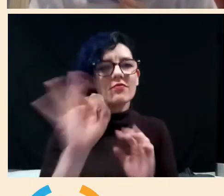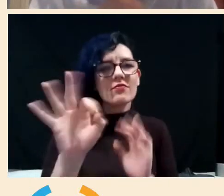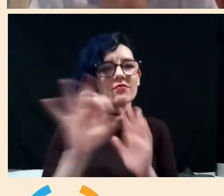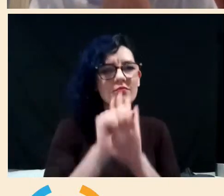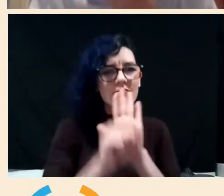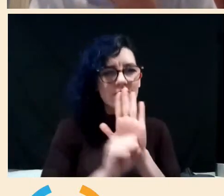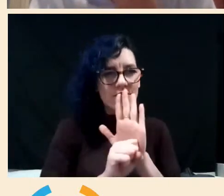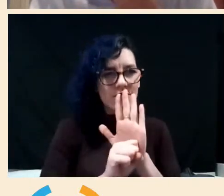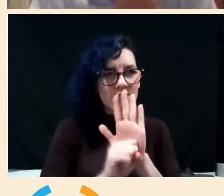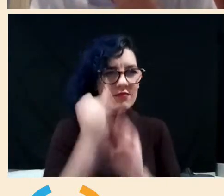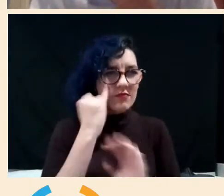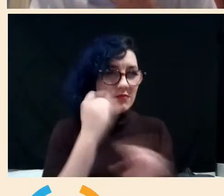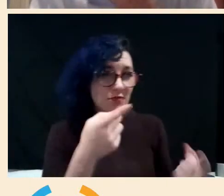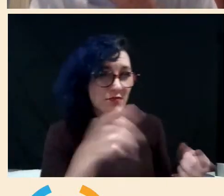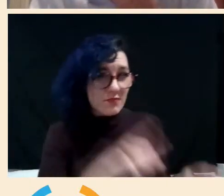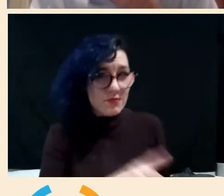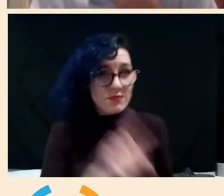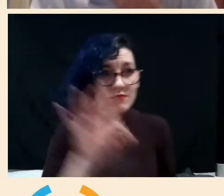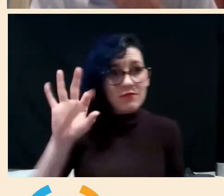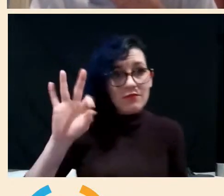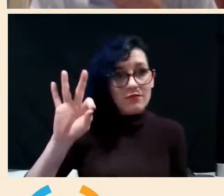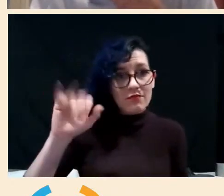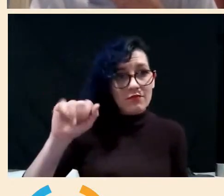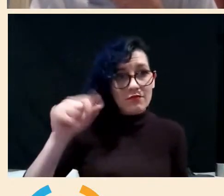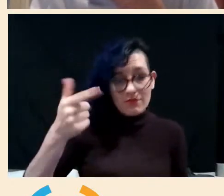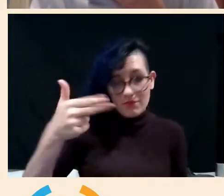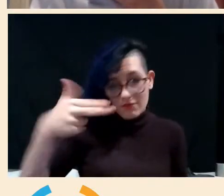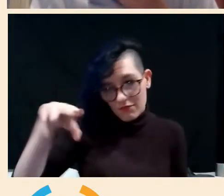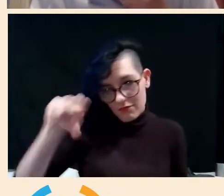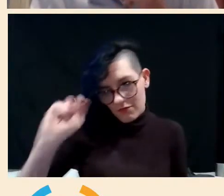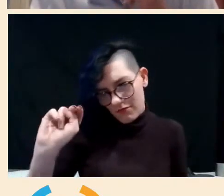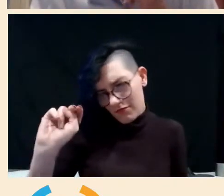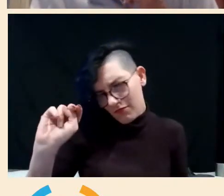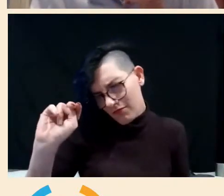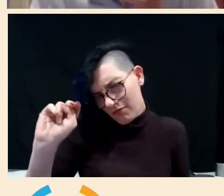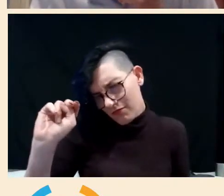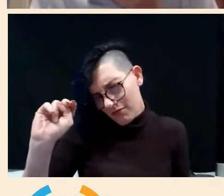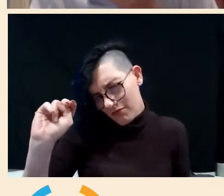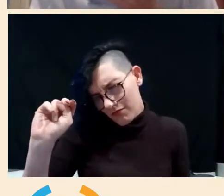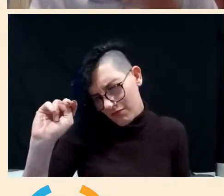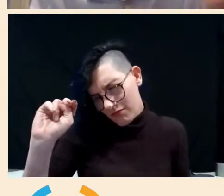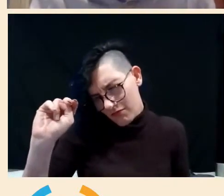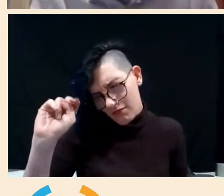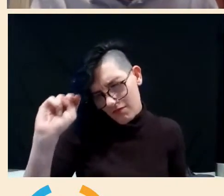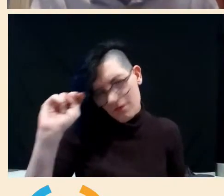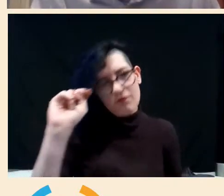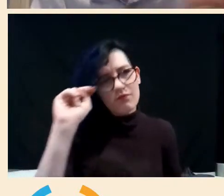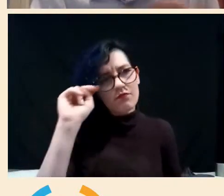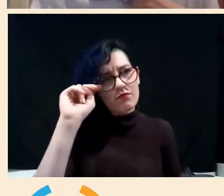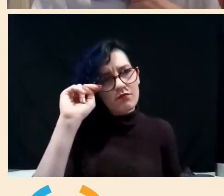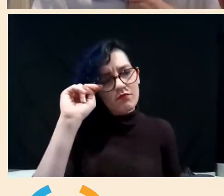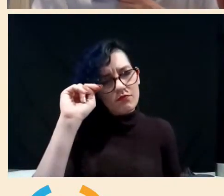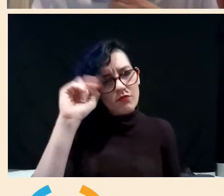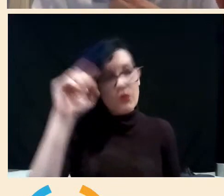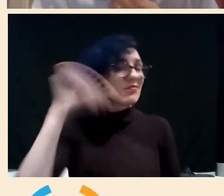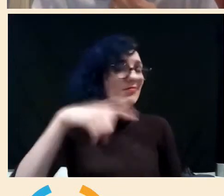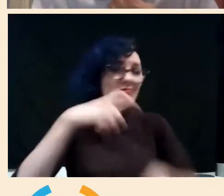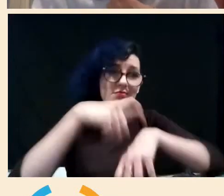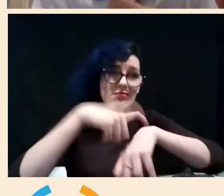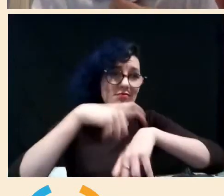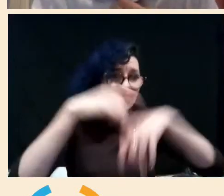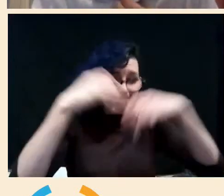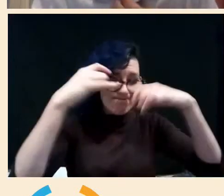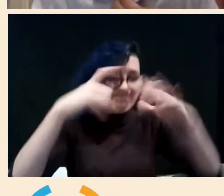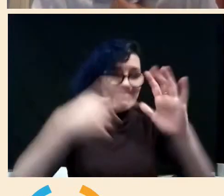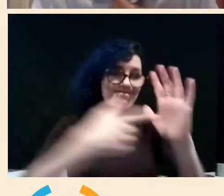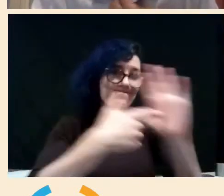Senator Fagan, yes? No? This time it has to, because it's Oregon, it's constitutional in Oregon, but I will be proposing a